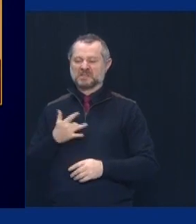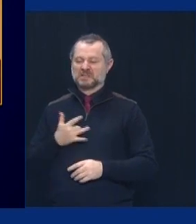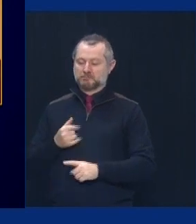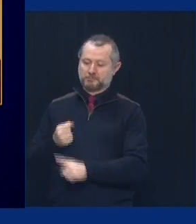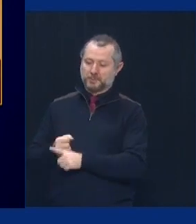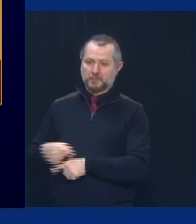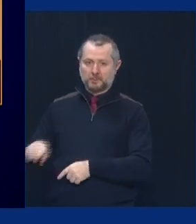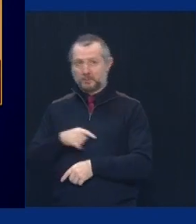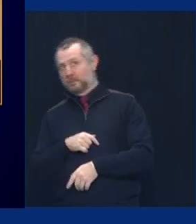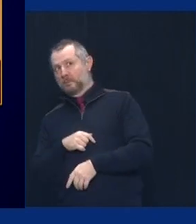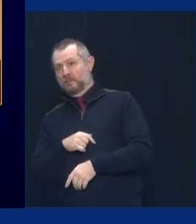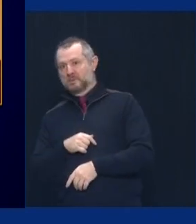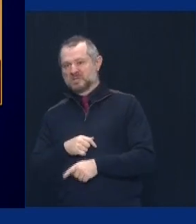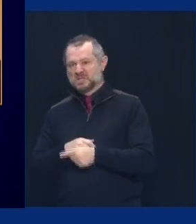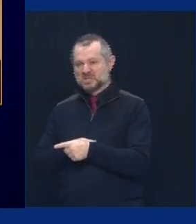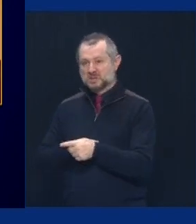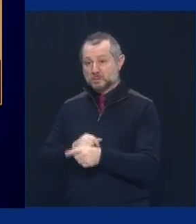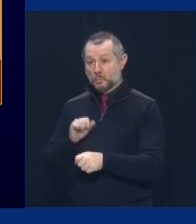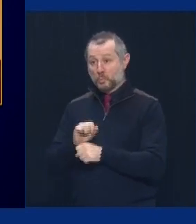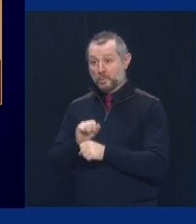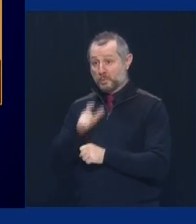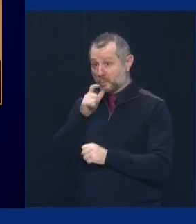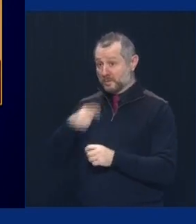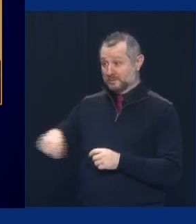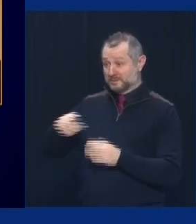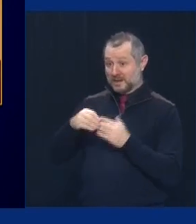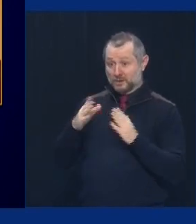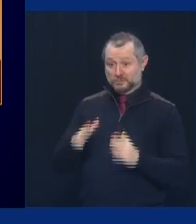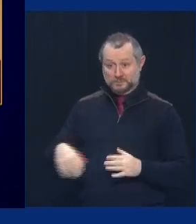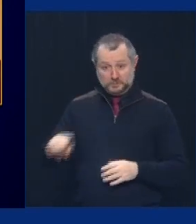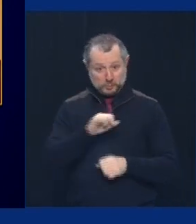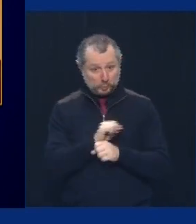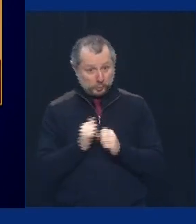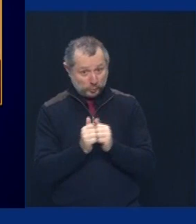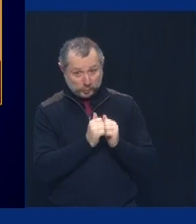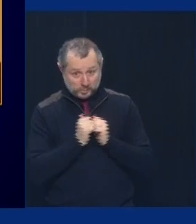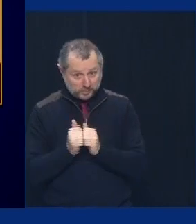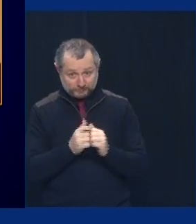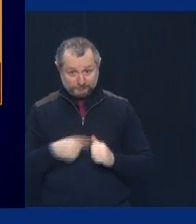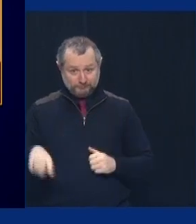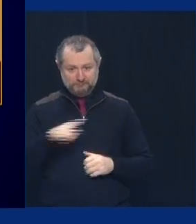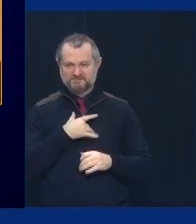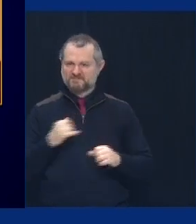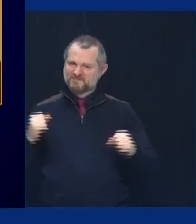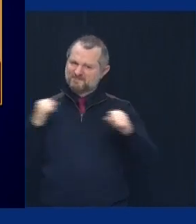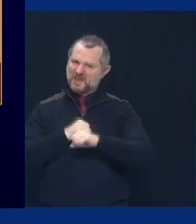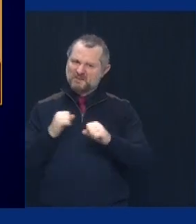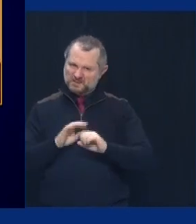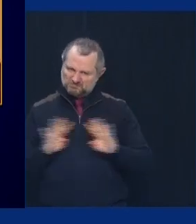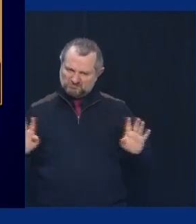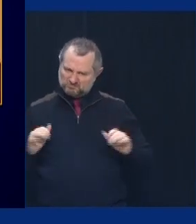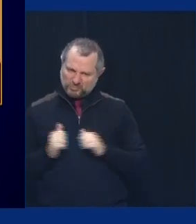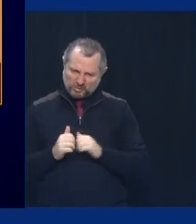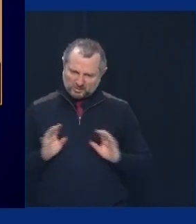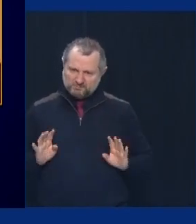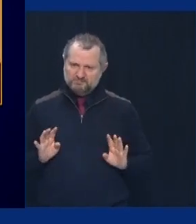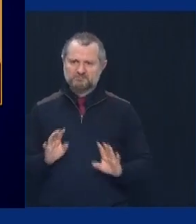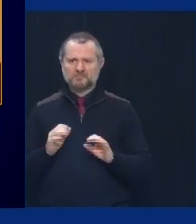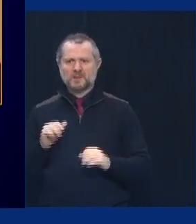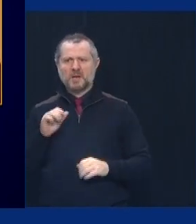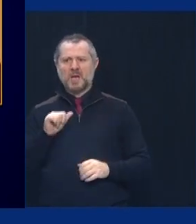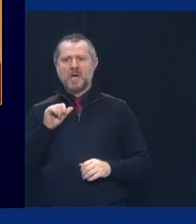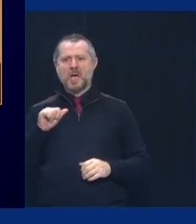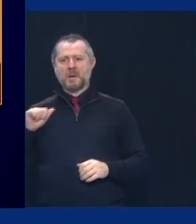exact group of leaders nationally as they stood shoulder to shoulder with the AAPI